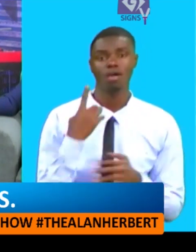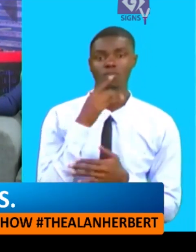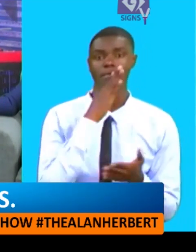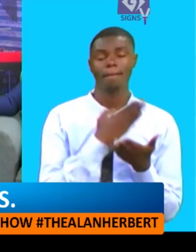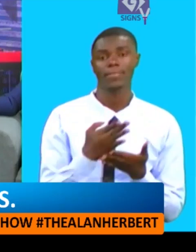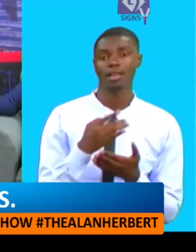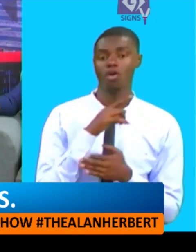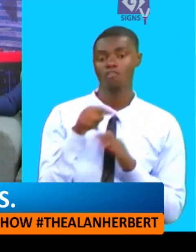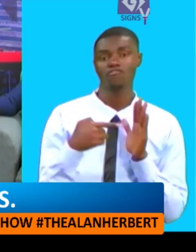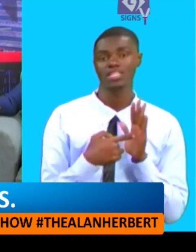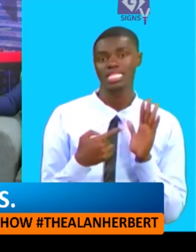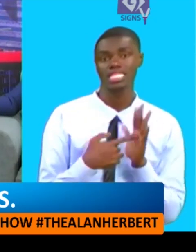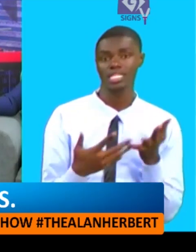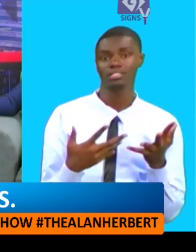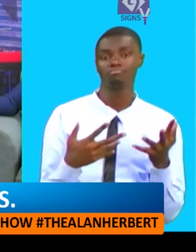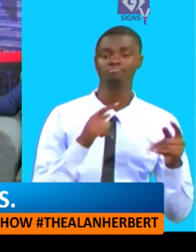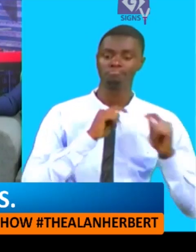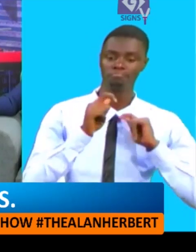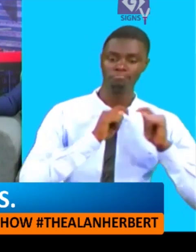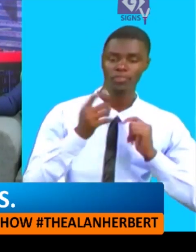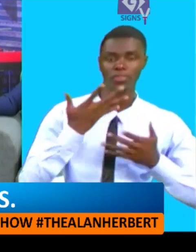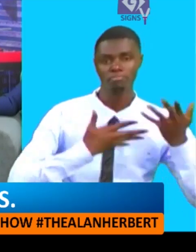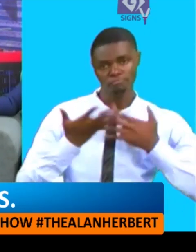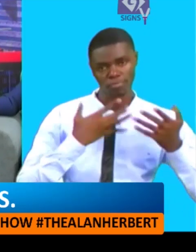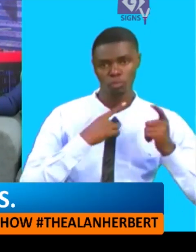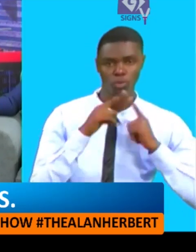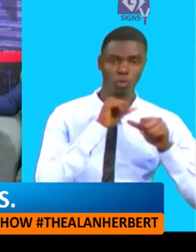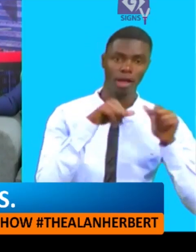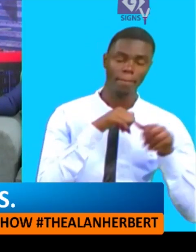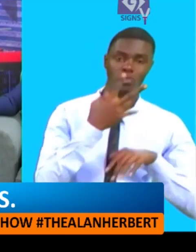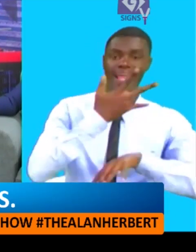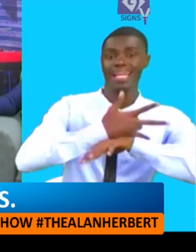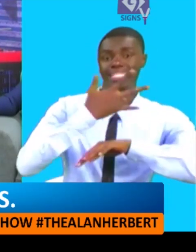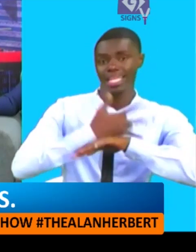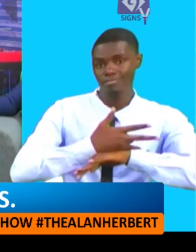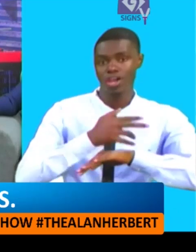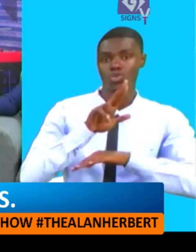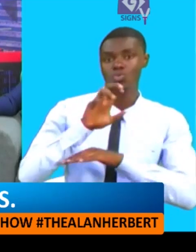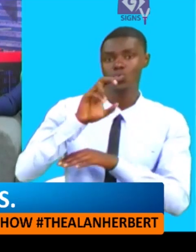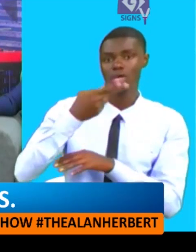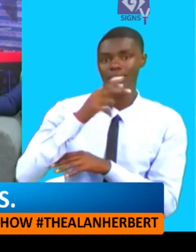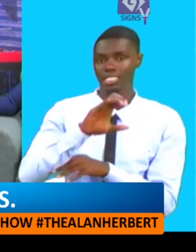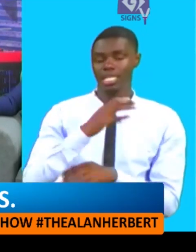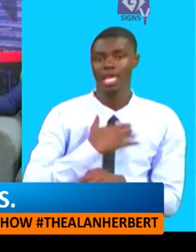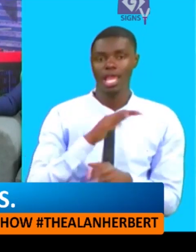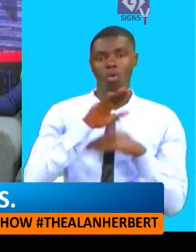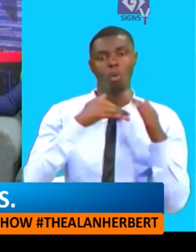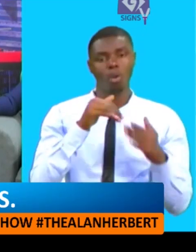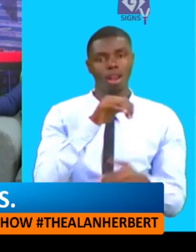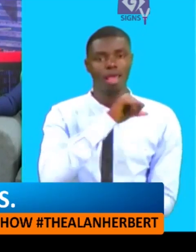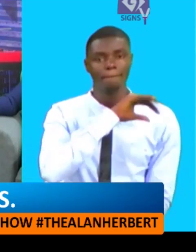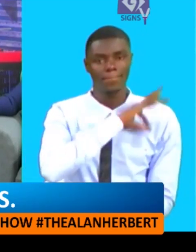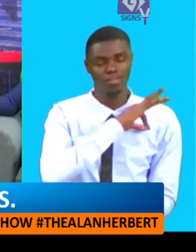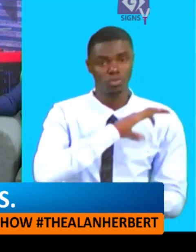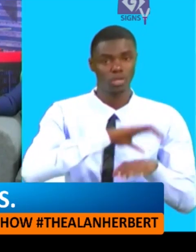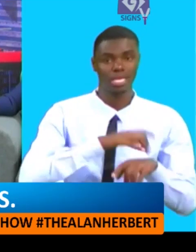being a part of this particular conversation. We've been talking about NHIF, UHC, and all the benefits that